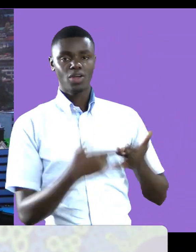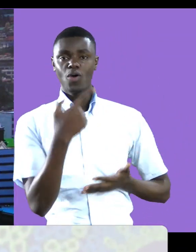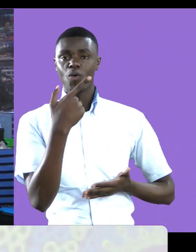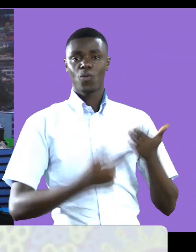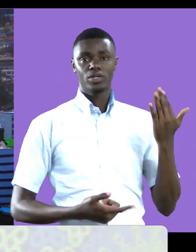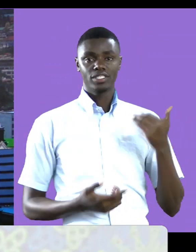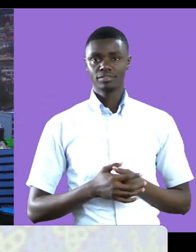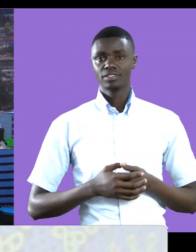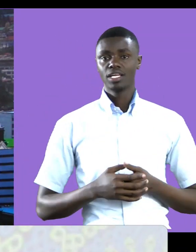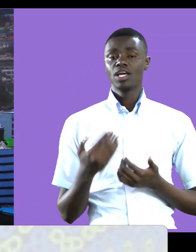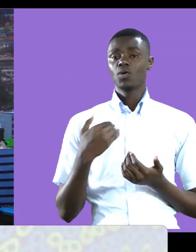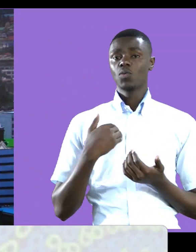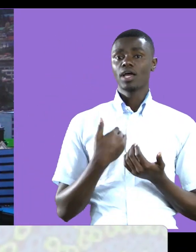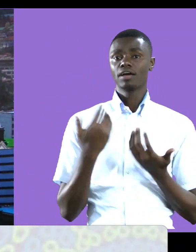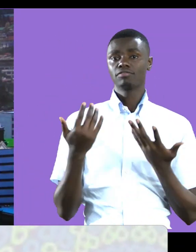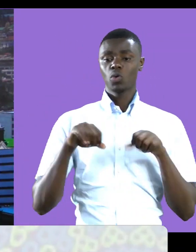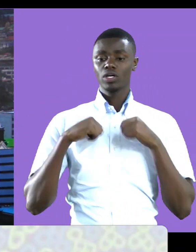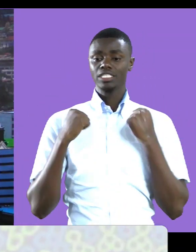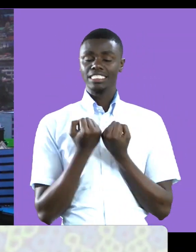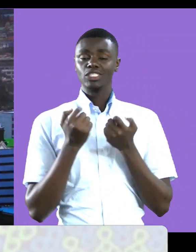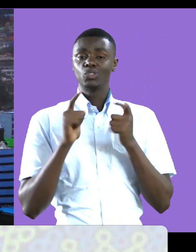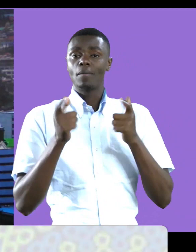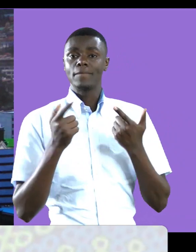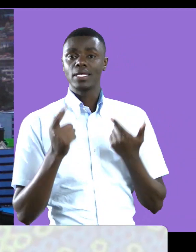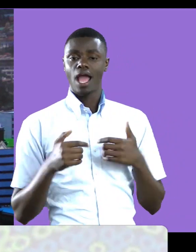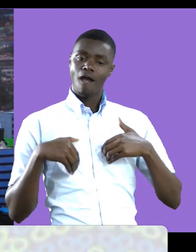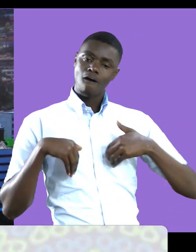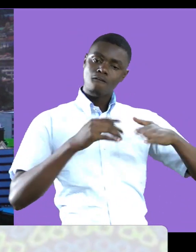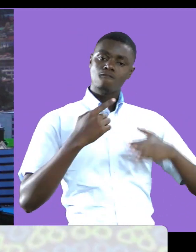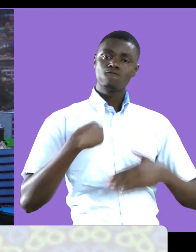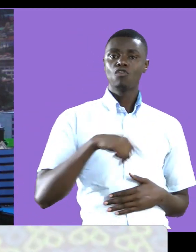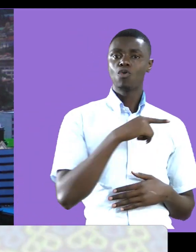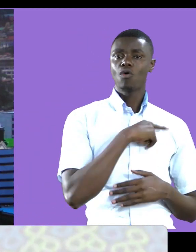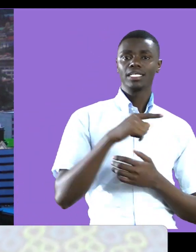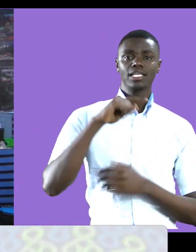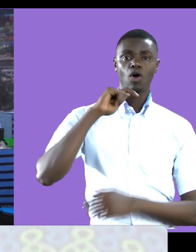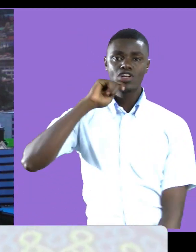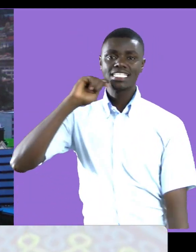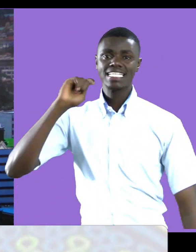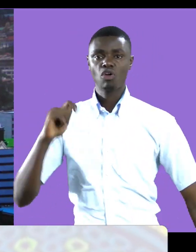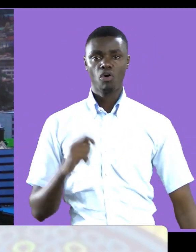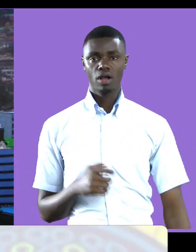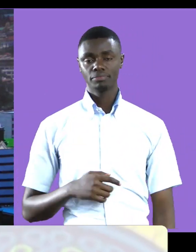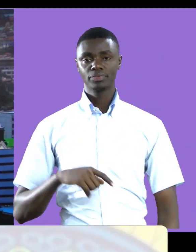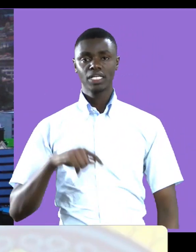Before social media tujeseni mimi ni follow pale TikTok. Oti wapi wapi pale? TikTok. Sasa,